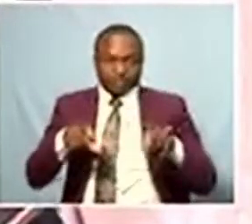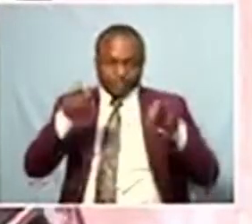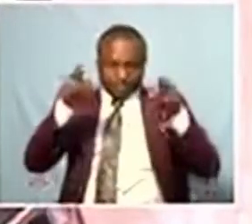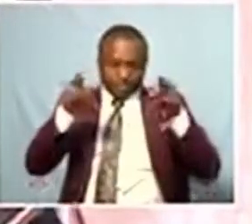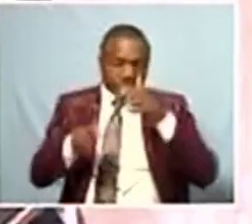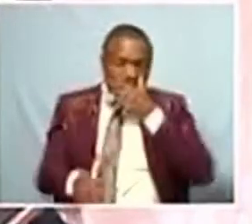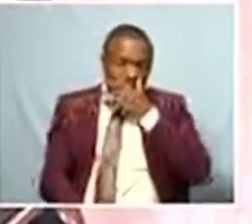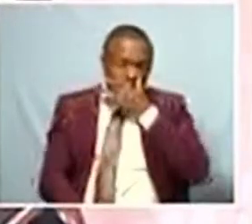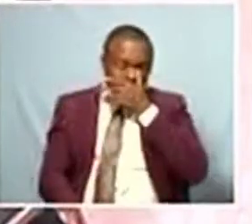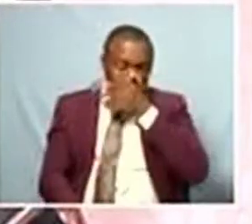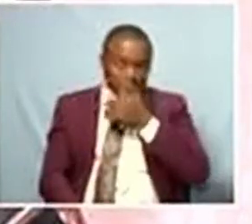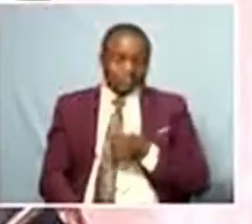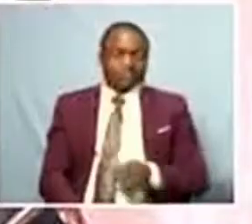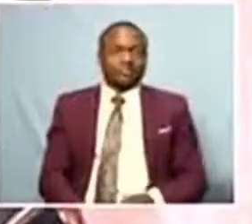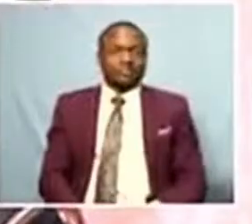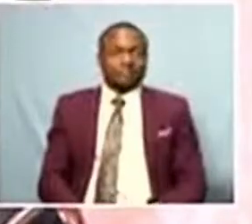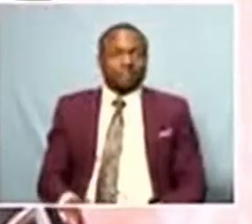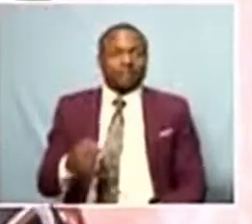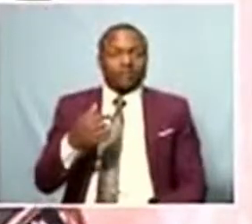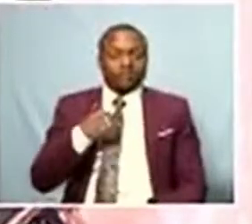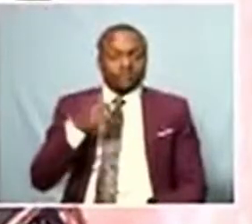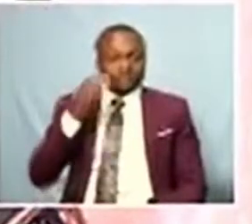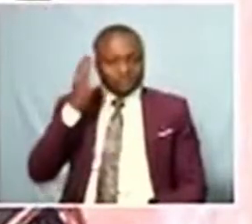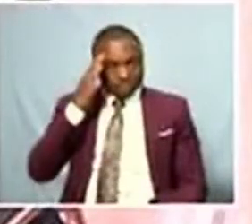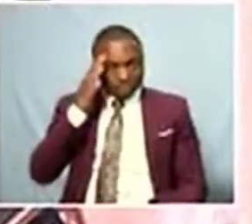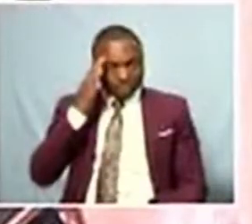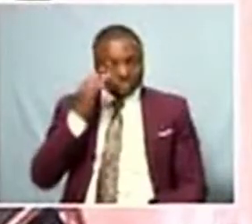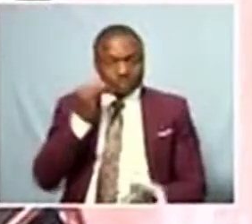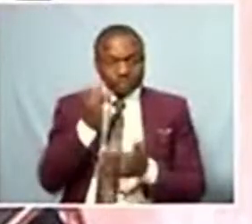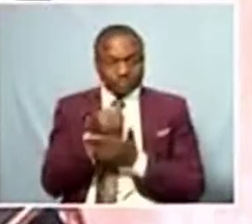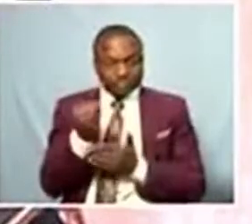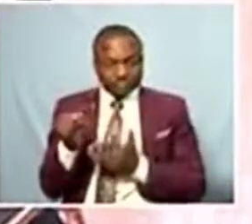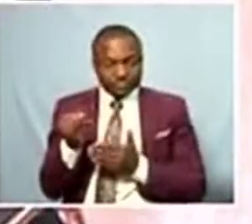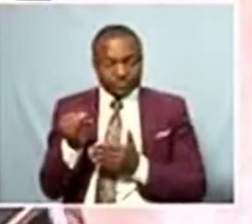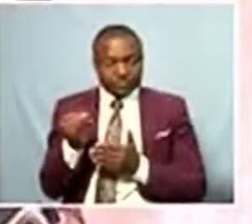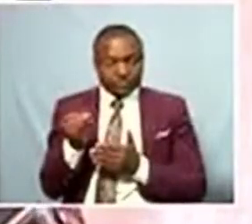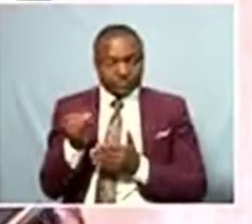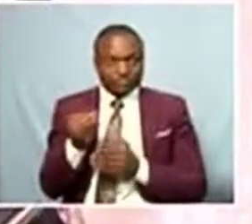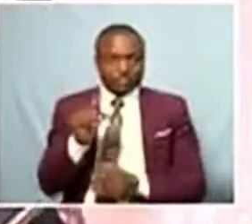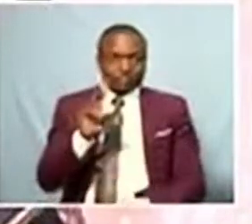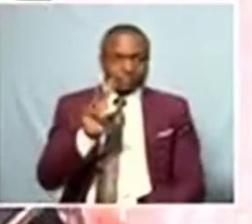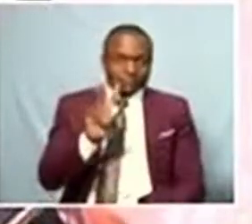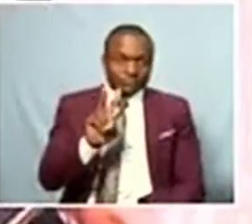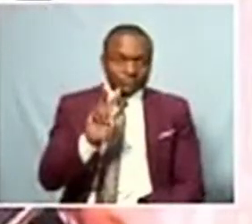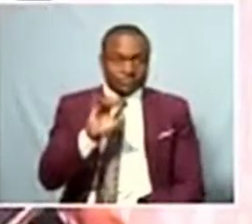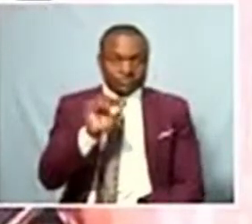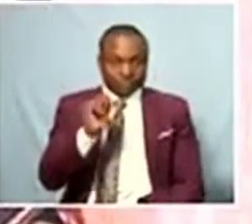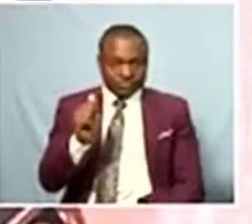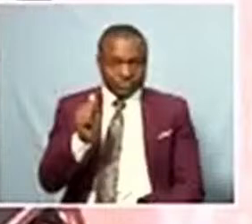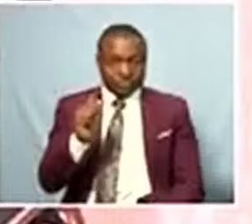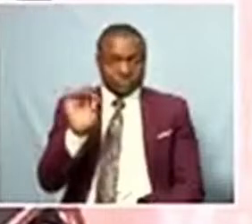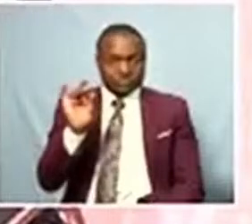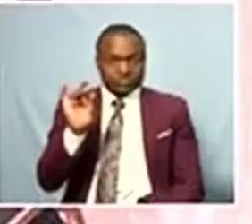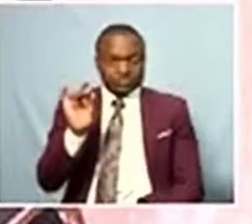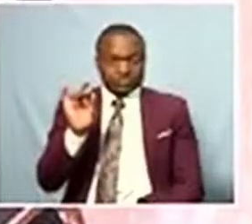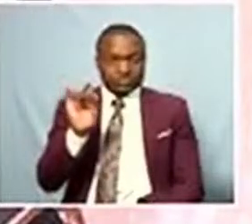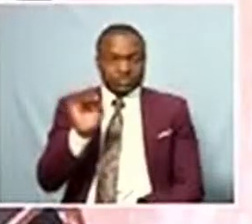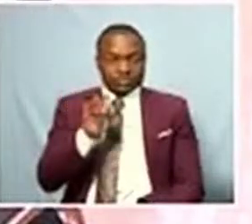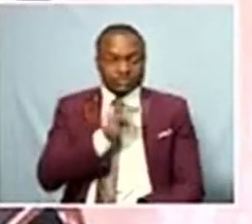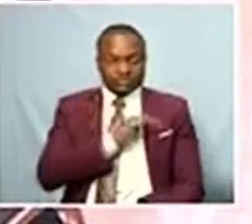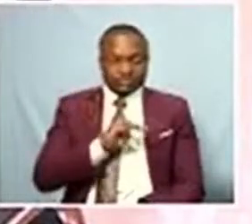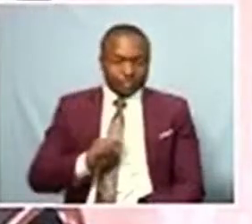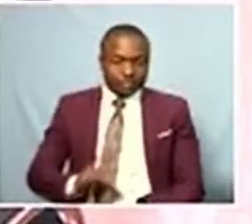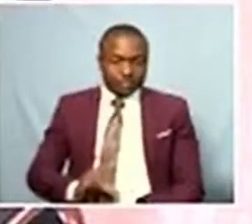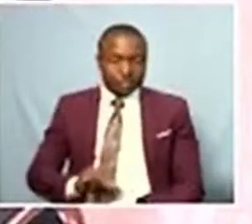high. I know the issue coming to the Schengen visa, the 18 members of parliament,